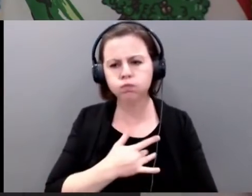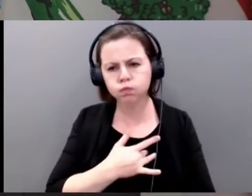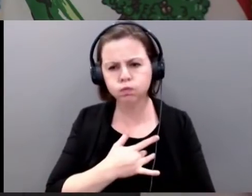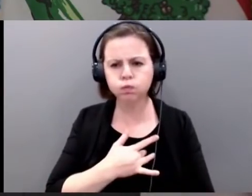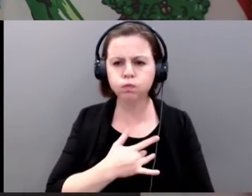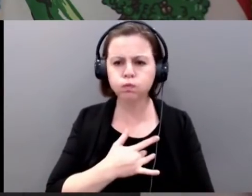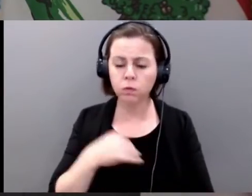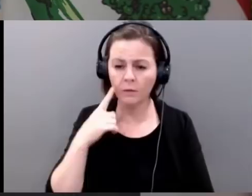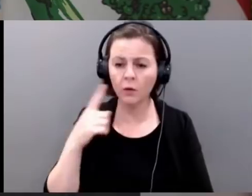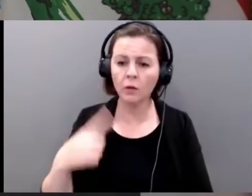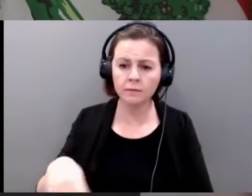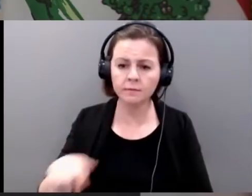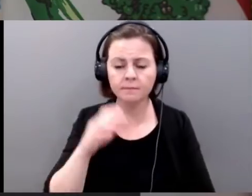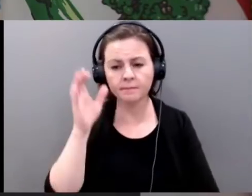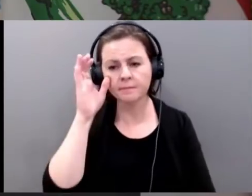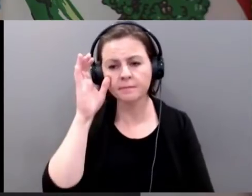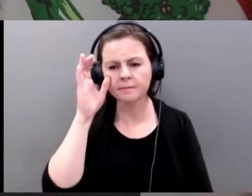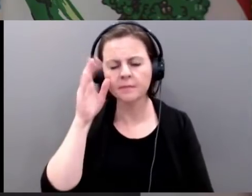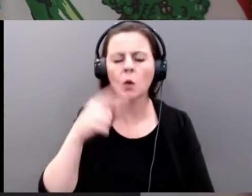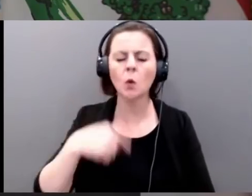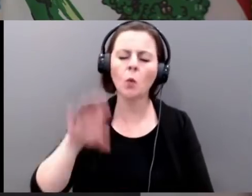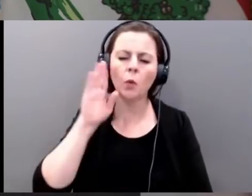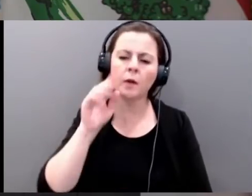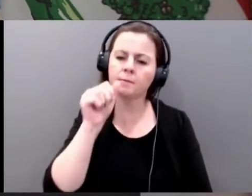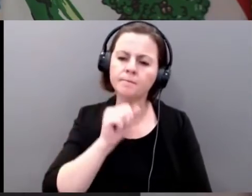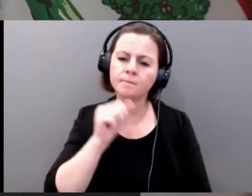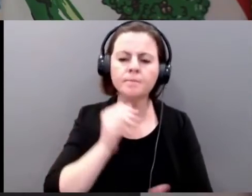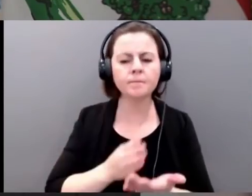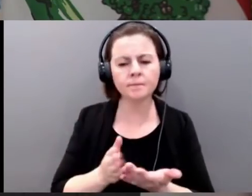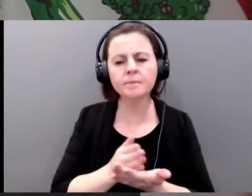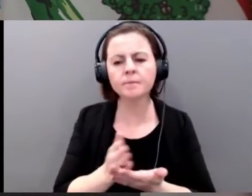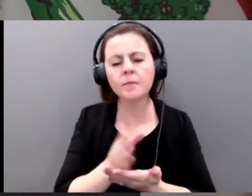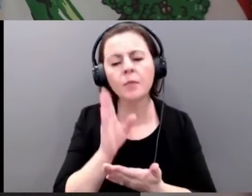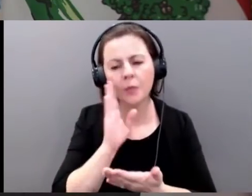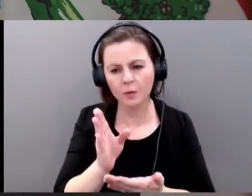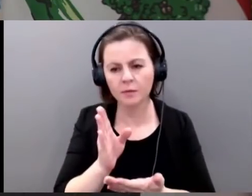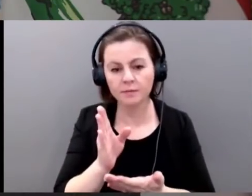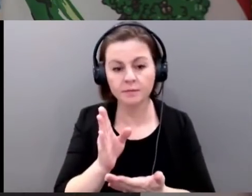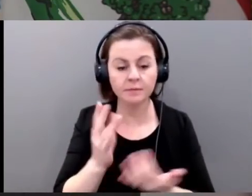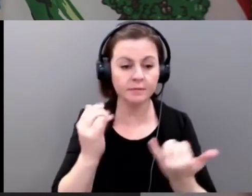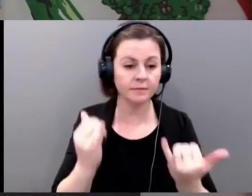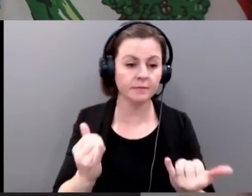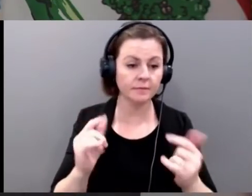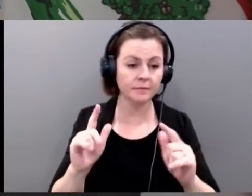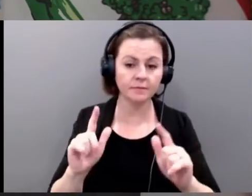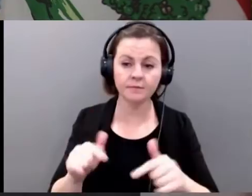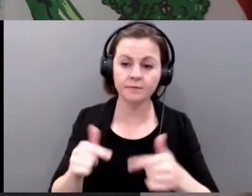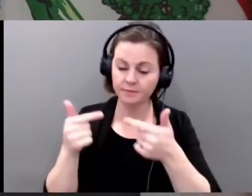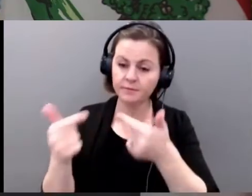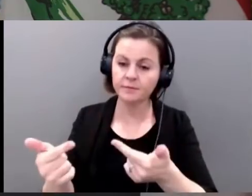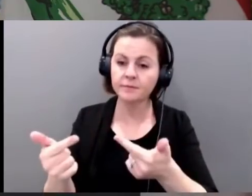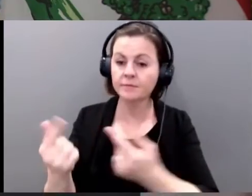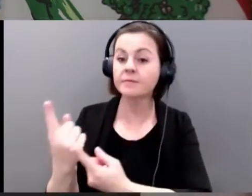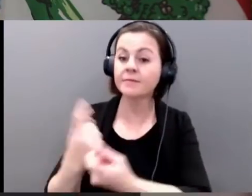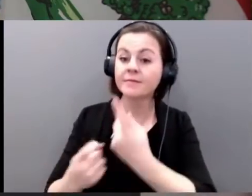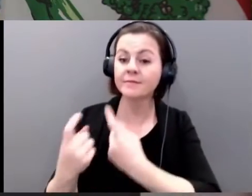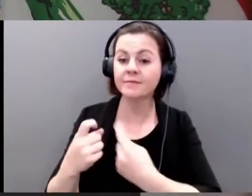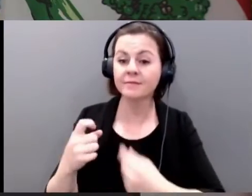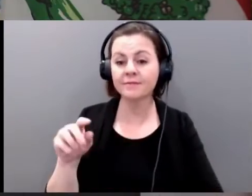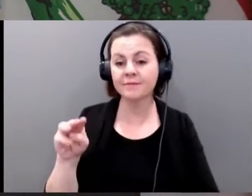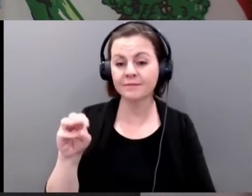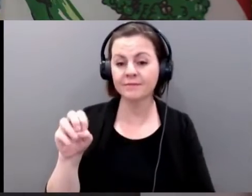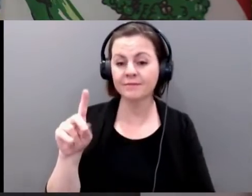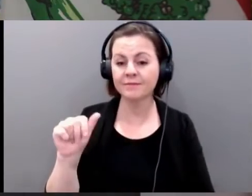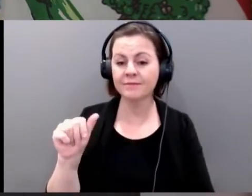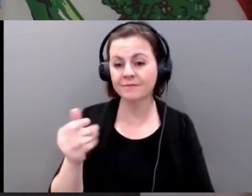we will get through this, and I will now open the line to questions from our friends in the